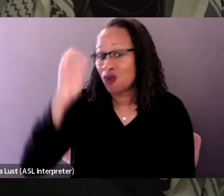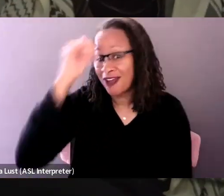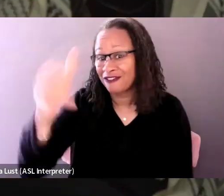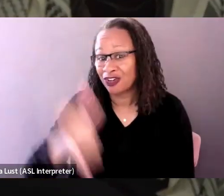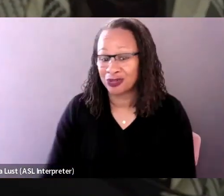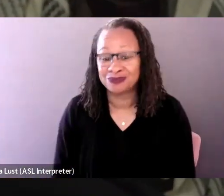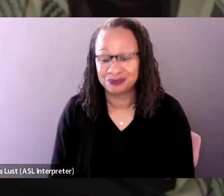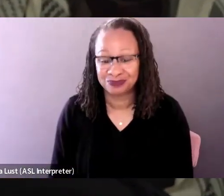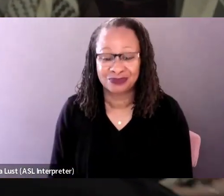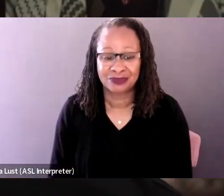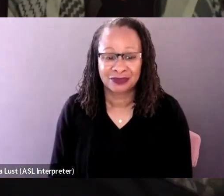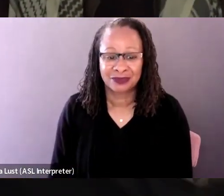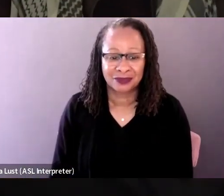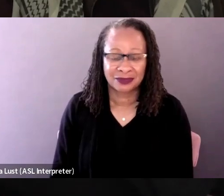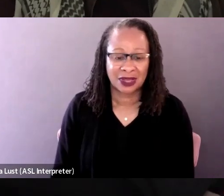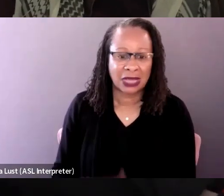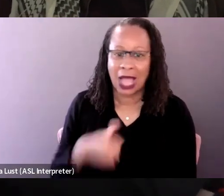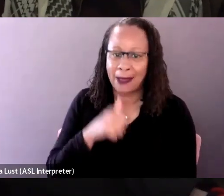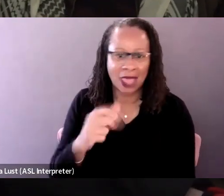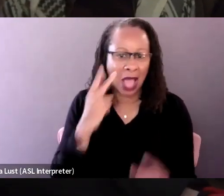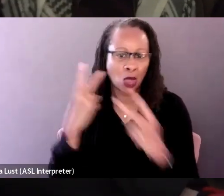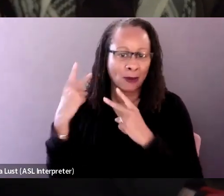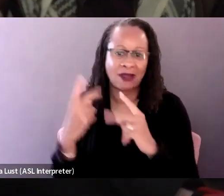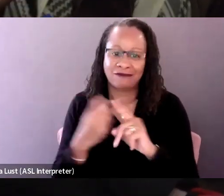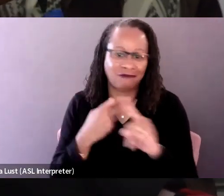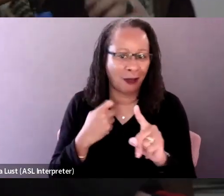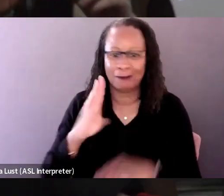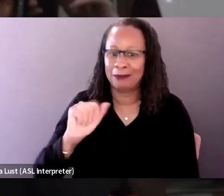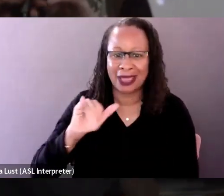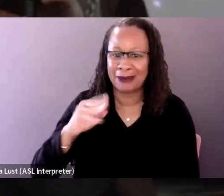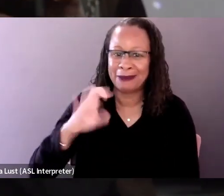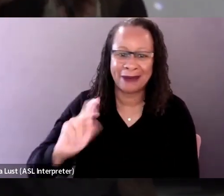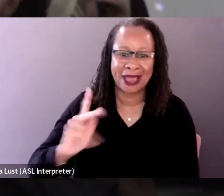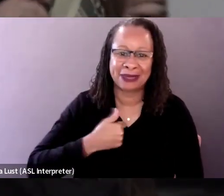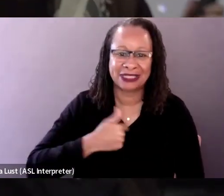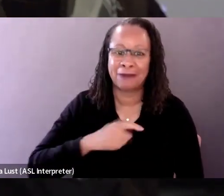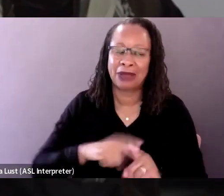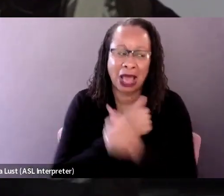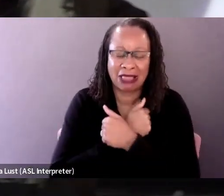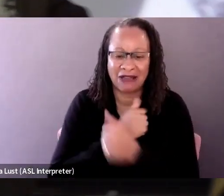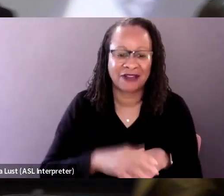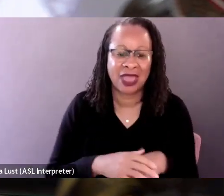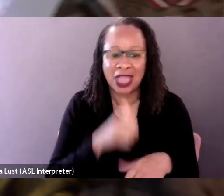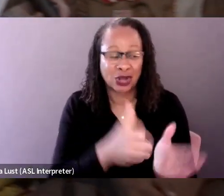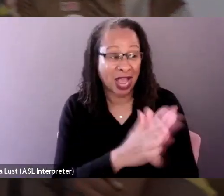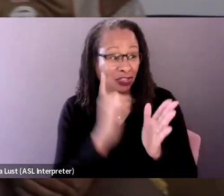Not an alum of Bayback, but I love Bayback. Yes. I know you didn't ask for an advertisement for Bayback, but that's really